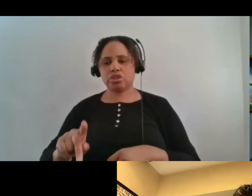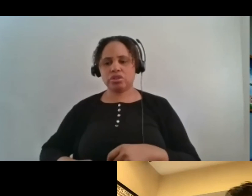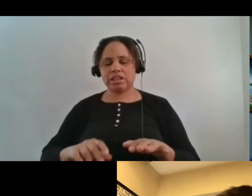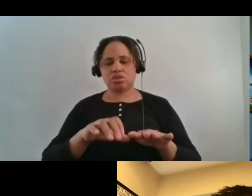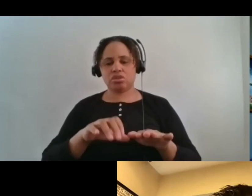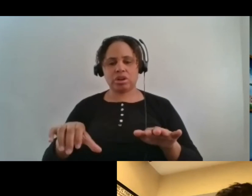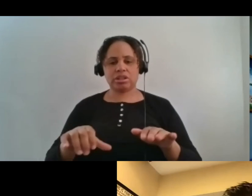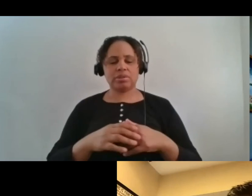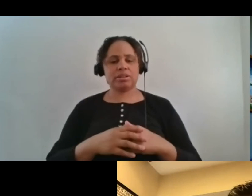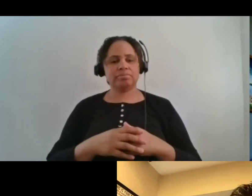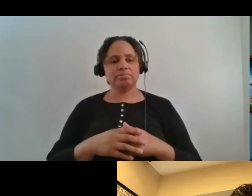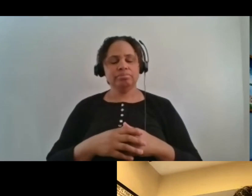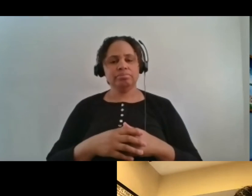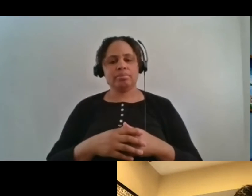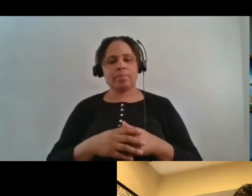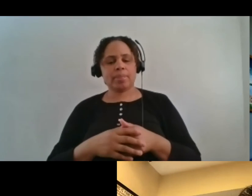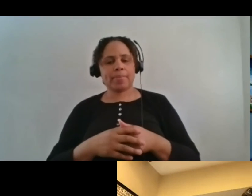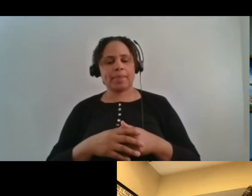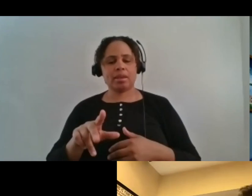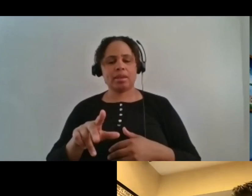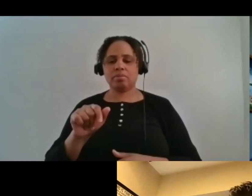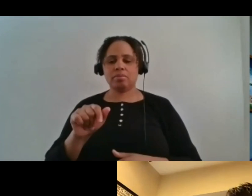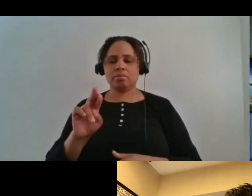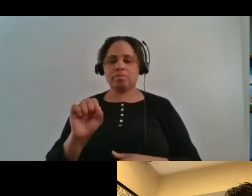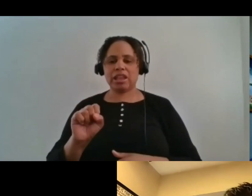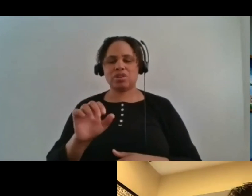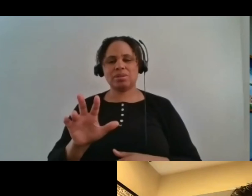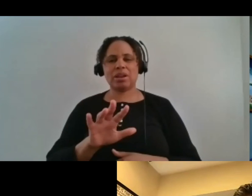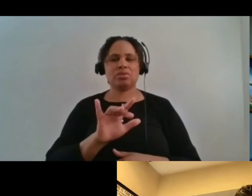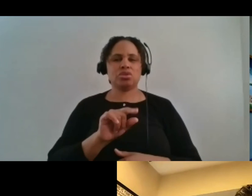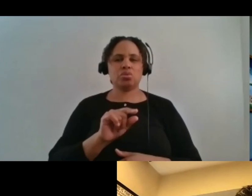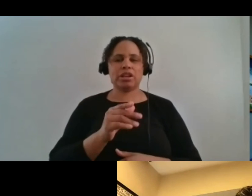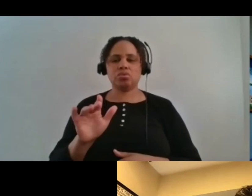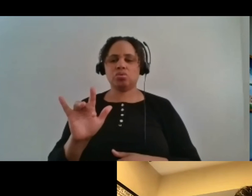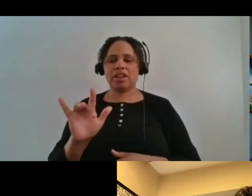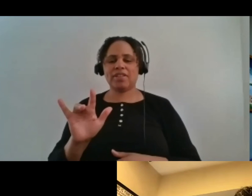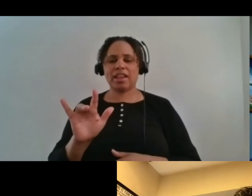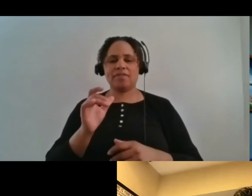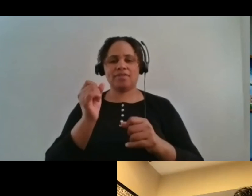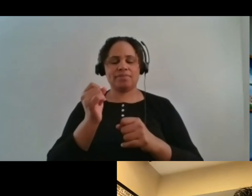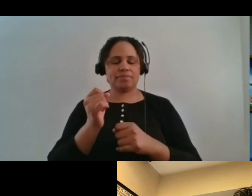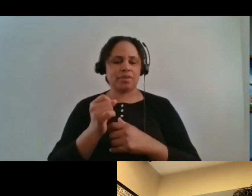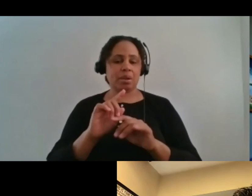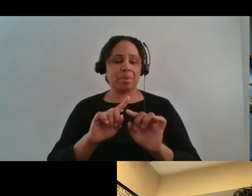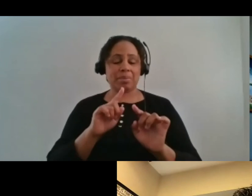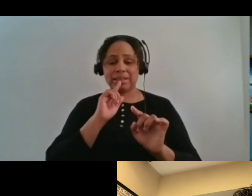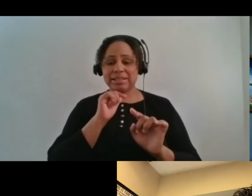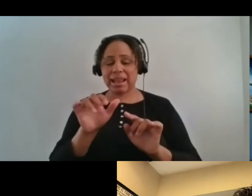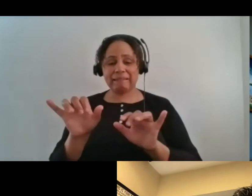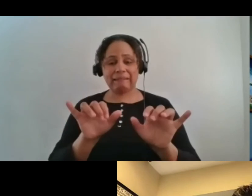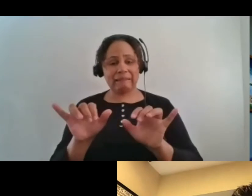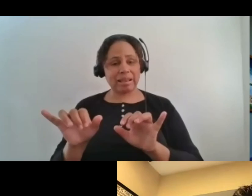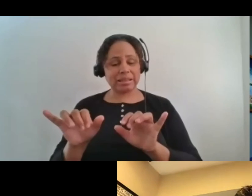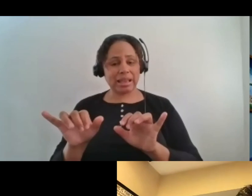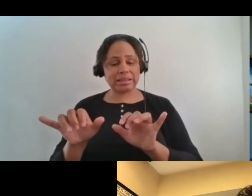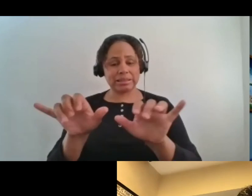to 25 a year. So it's not as nearly as common as the other two. But, it's